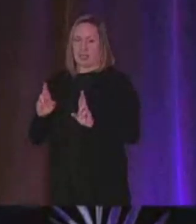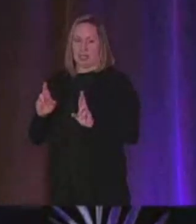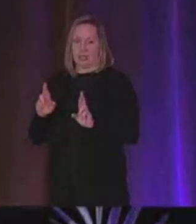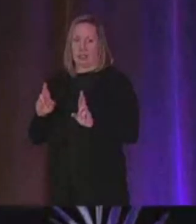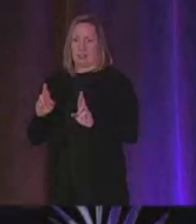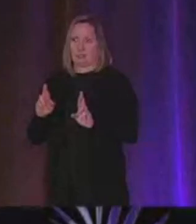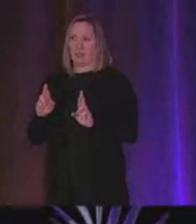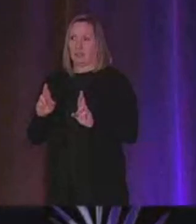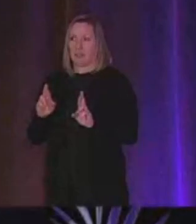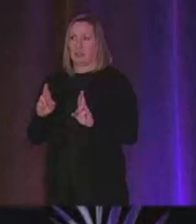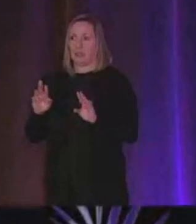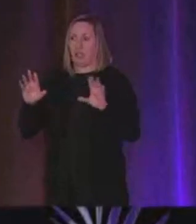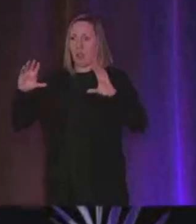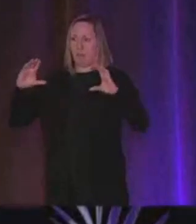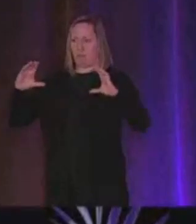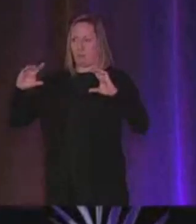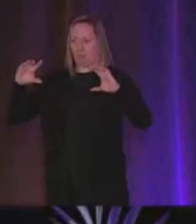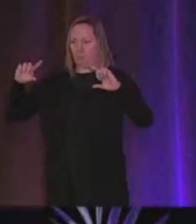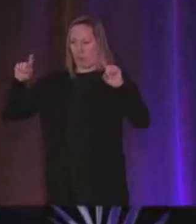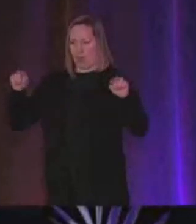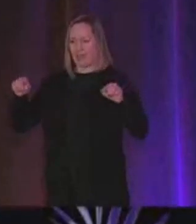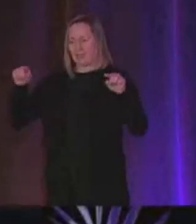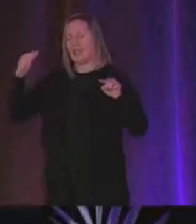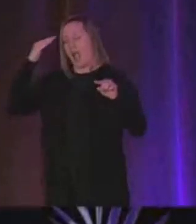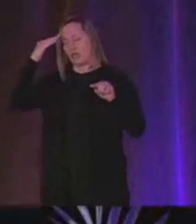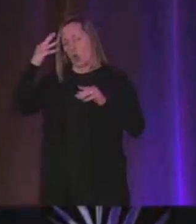Yeah, there is a parentheses, I know, which is missing.